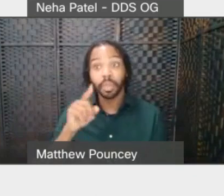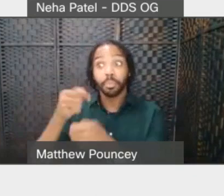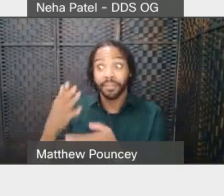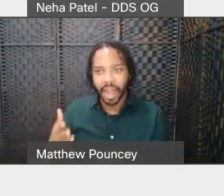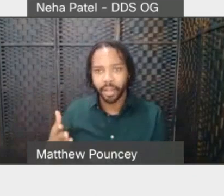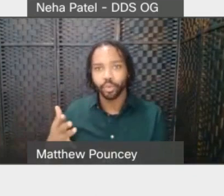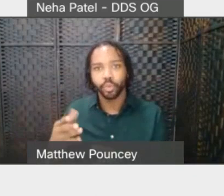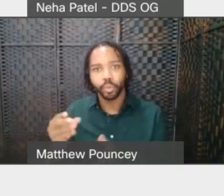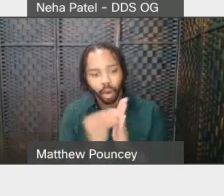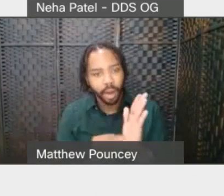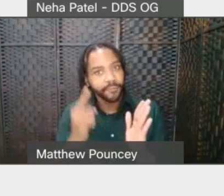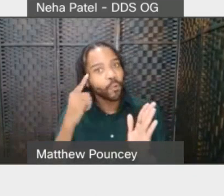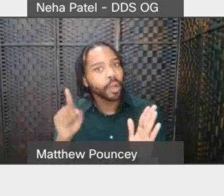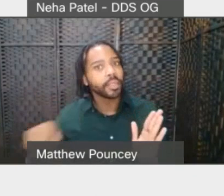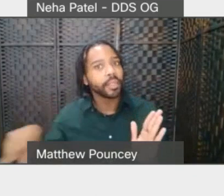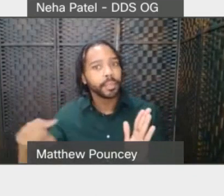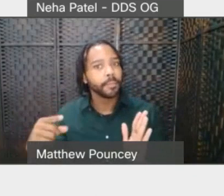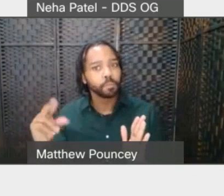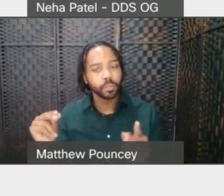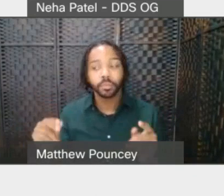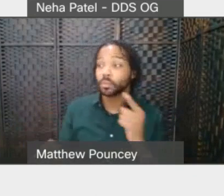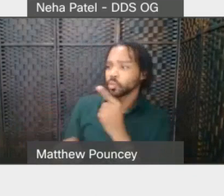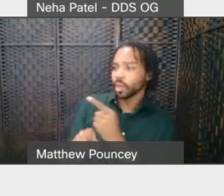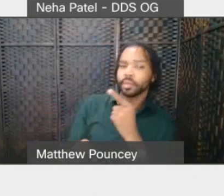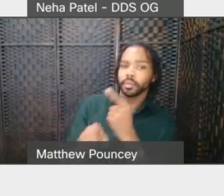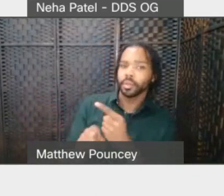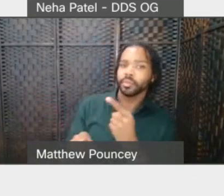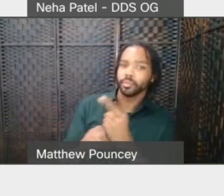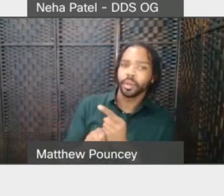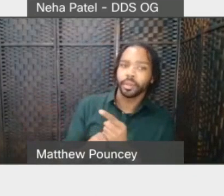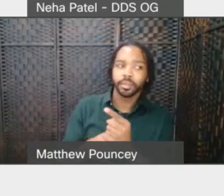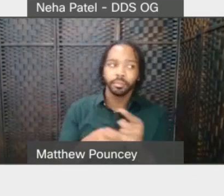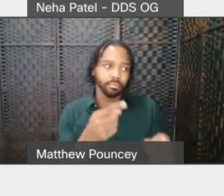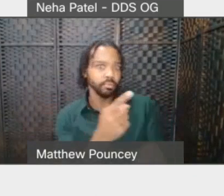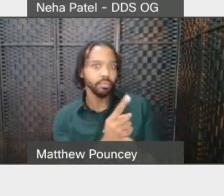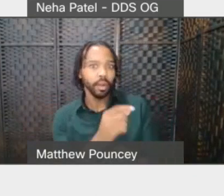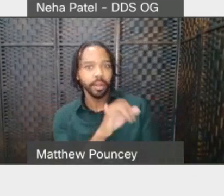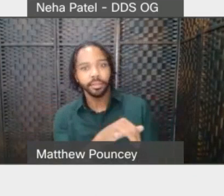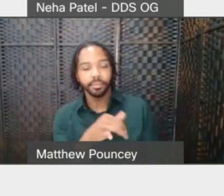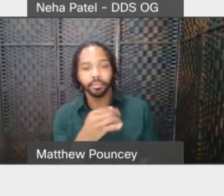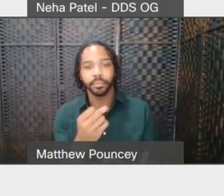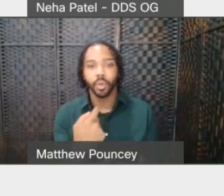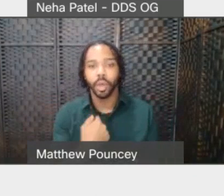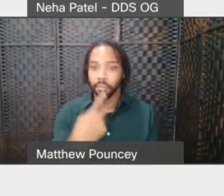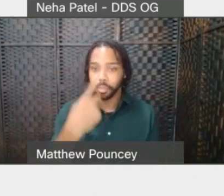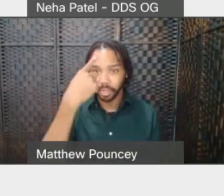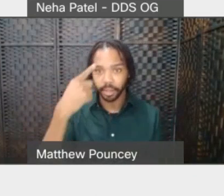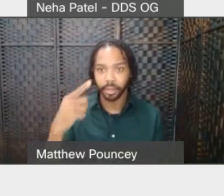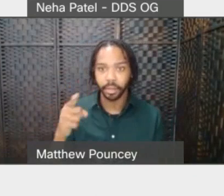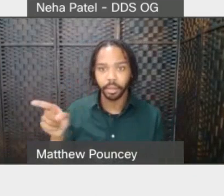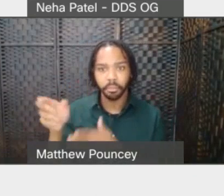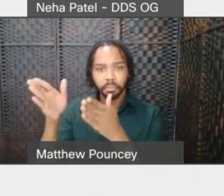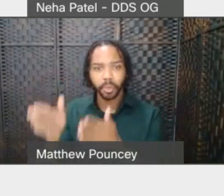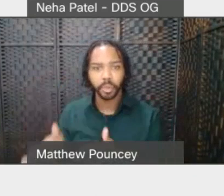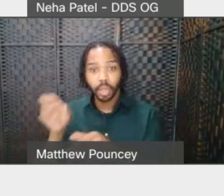Correct. And So I that's guess, why I'm kind of, right. So I was just thinking, so like for a person who works in 3 different